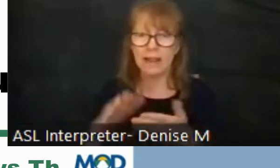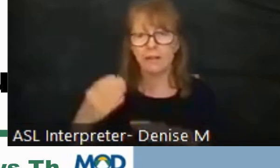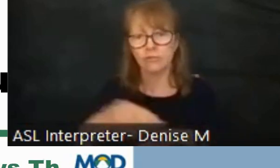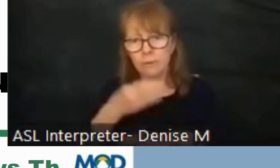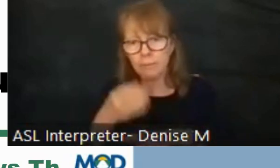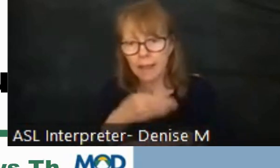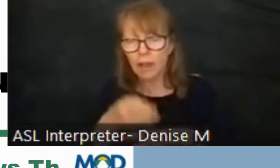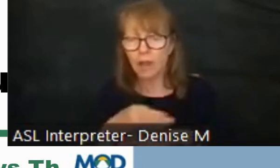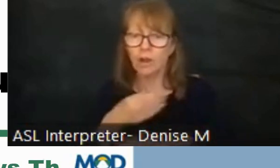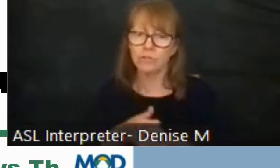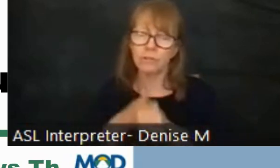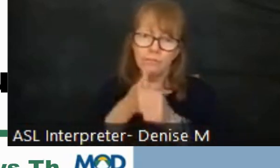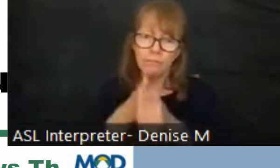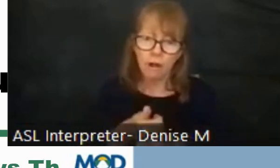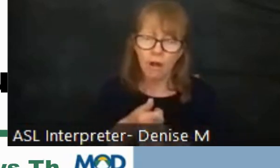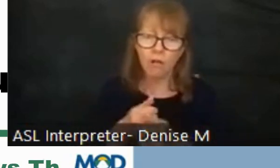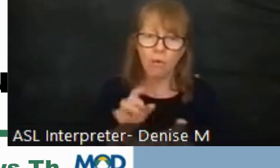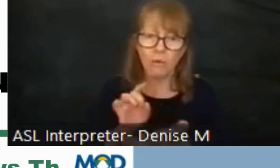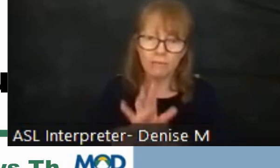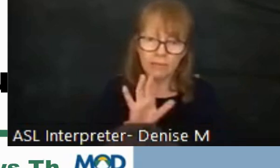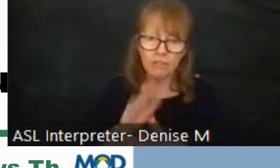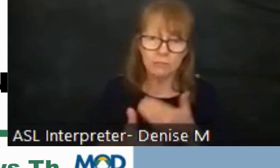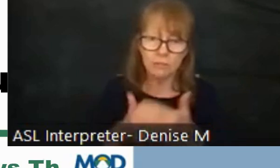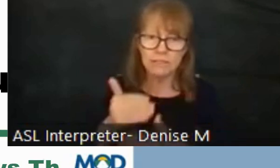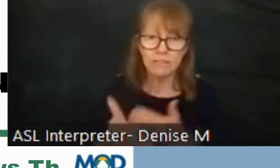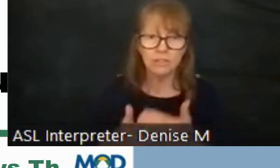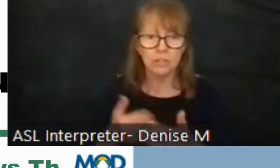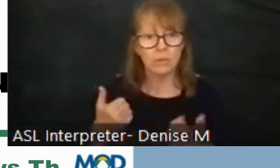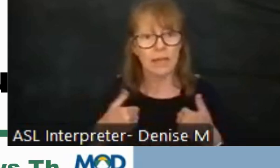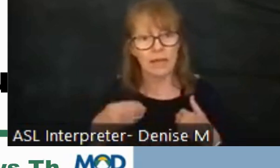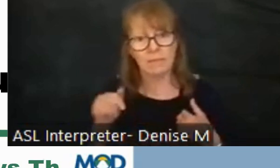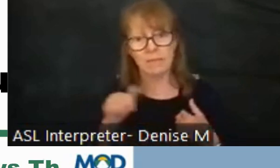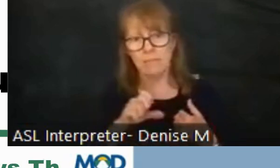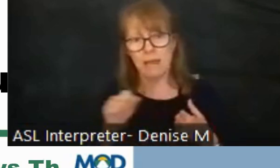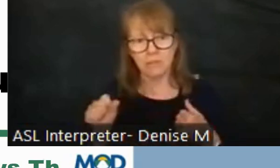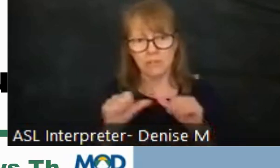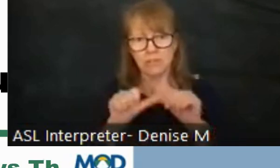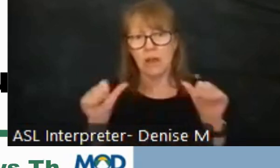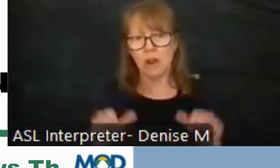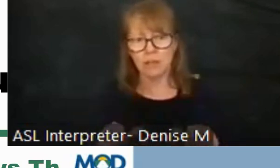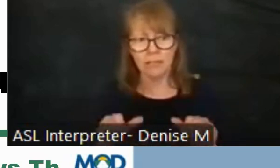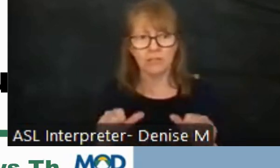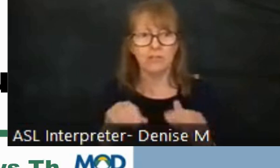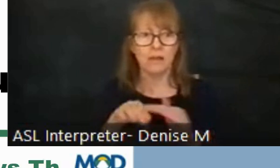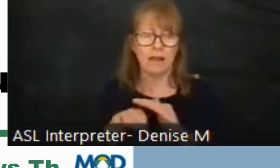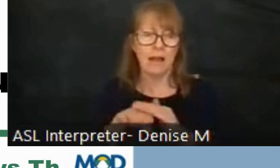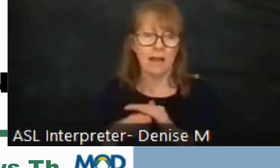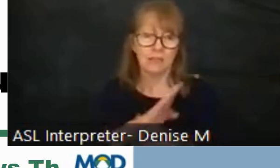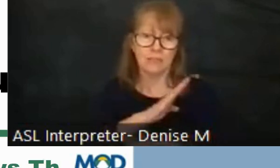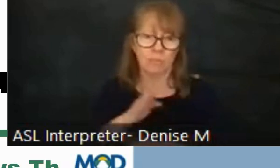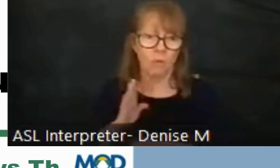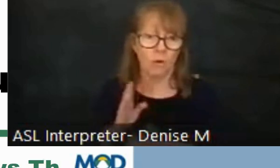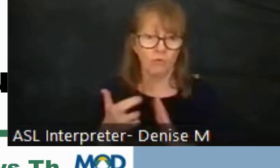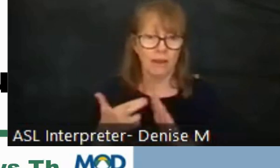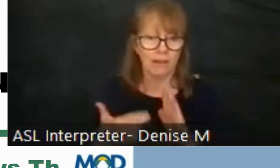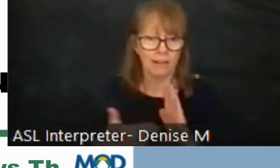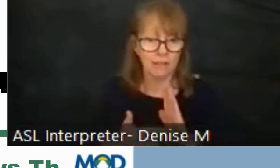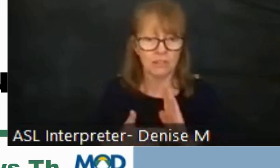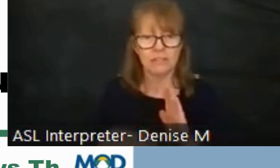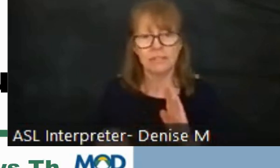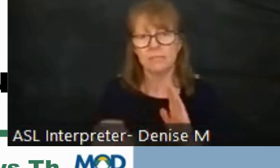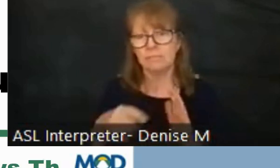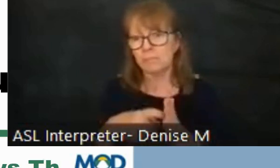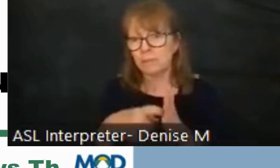to follow certain eviction procedures. We have the Massachusetts Architectural Access Board regulations that prescribe that